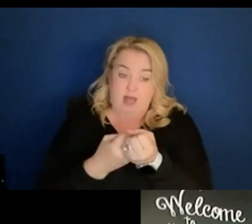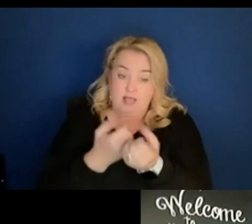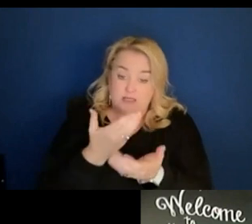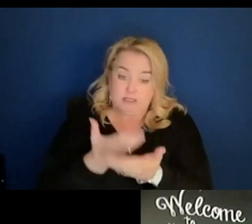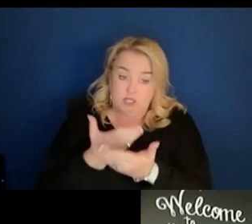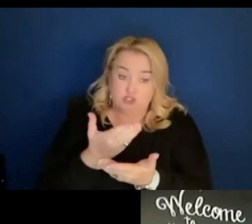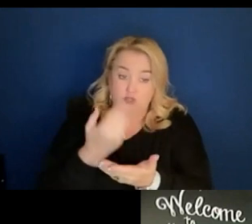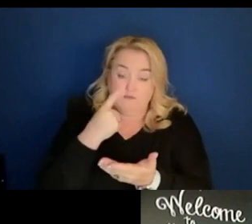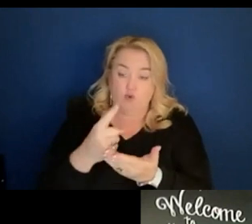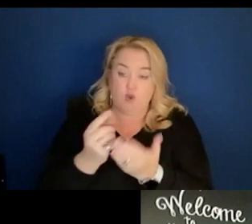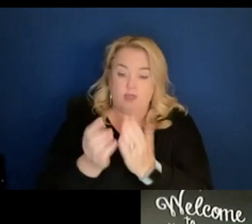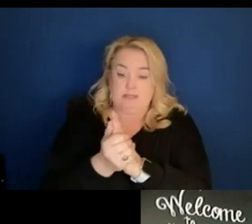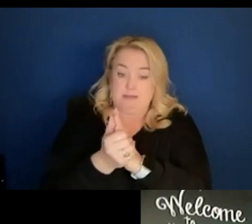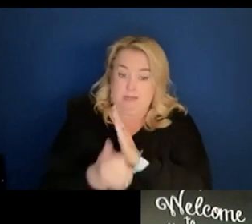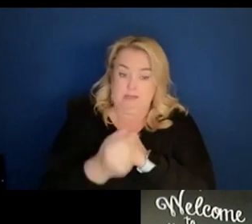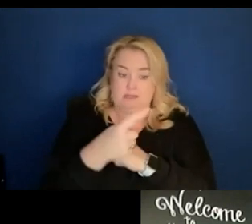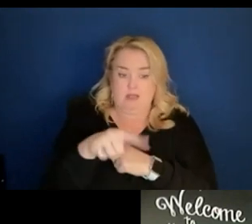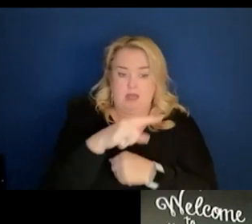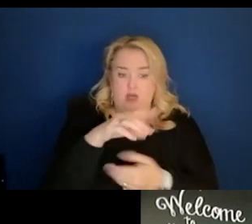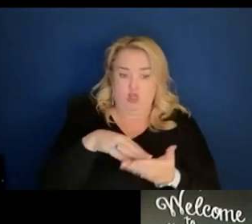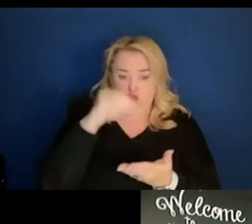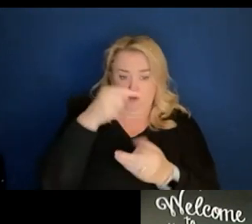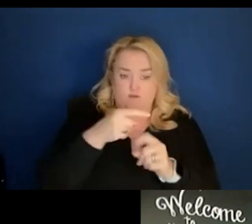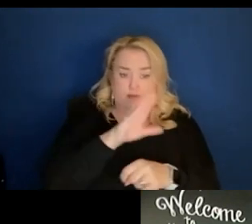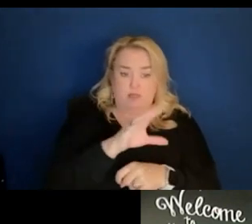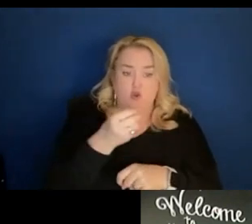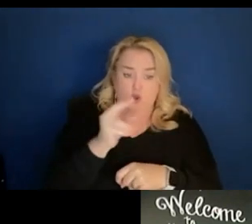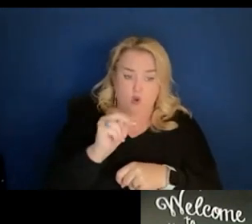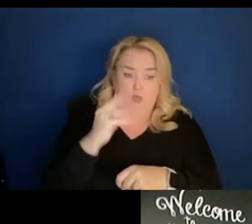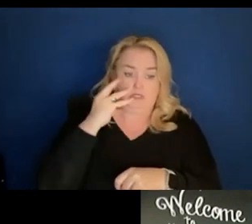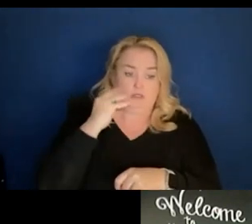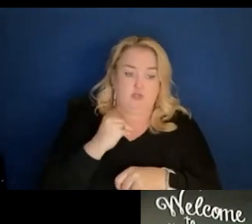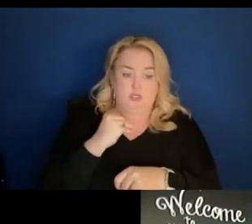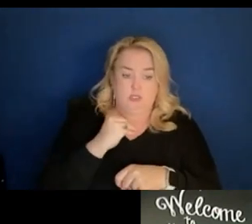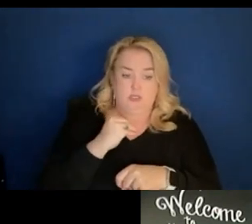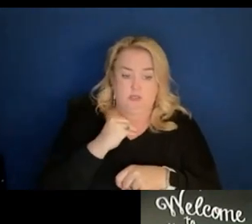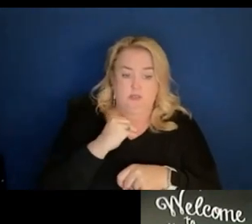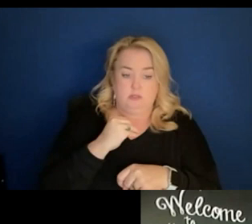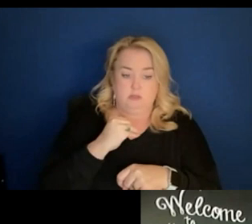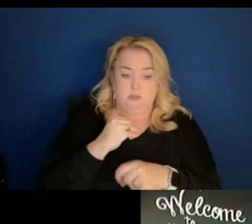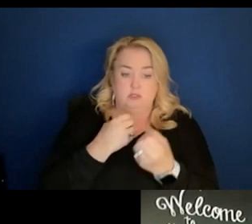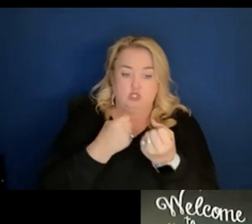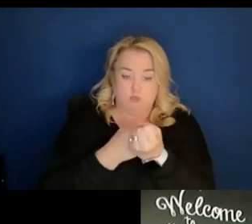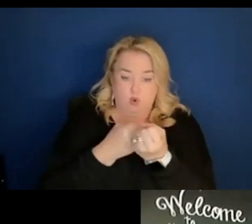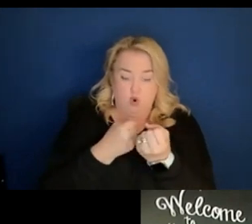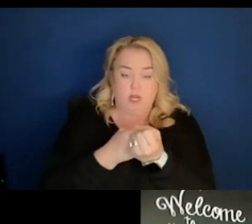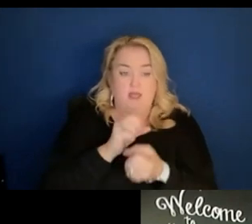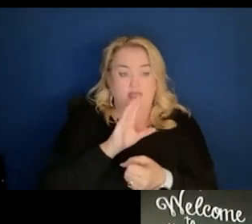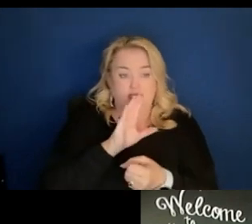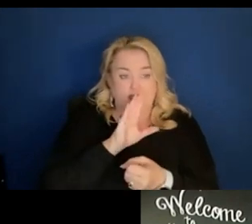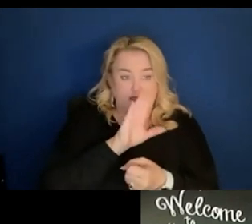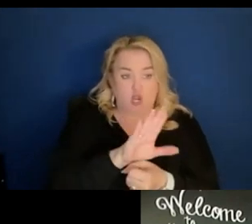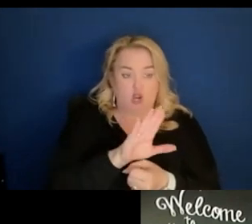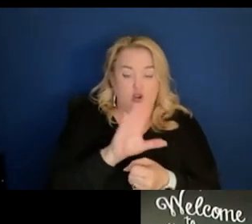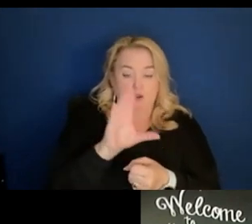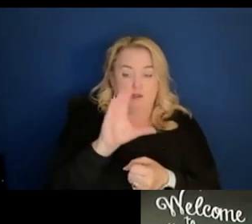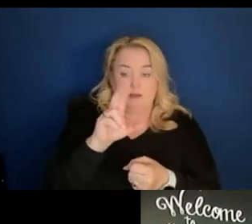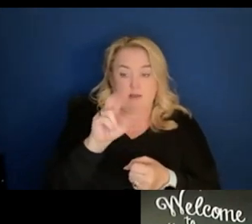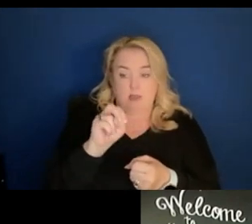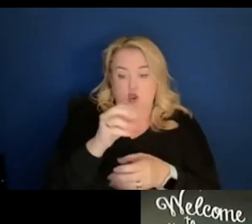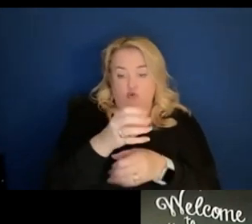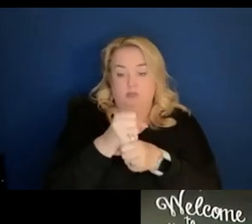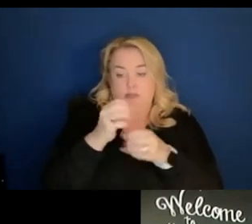skills that they gained through their own experience in supporting their care recipient